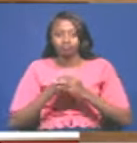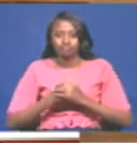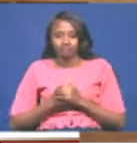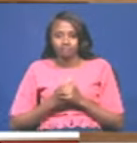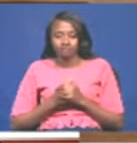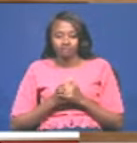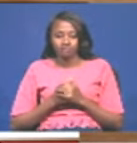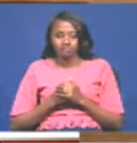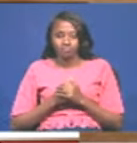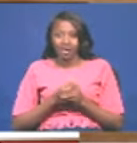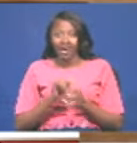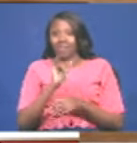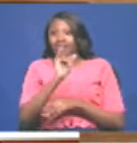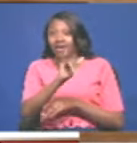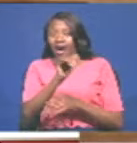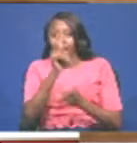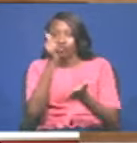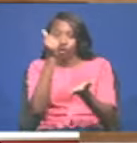That office